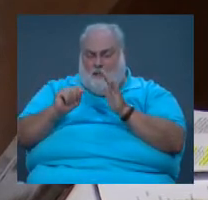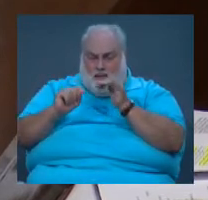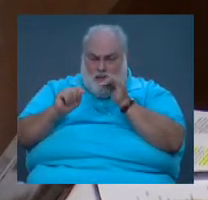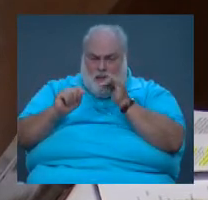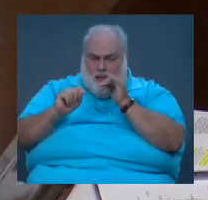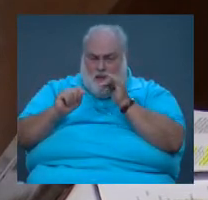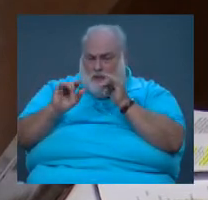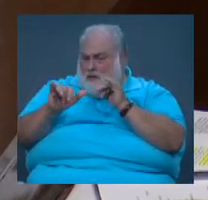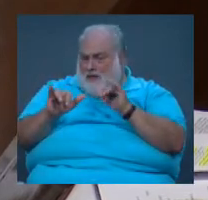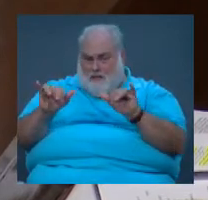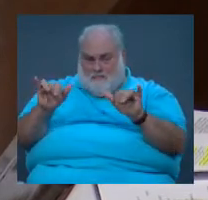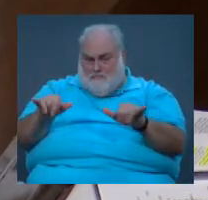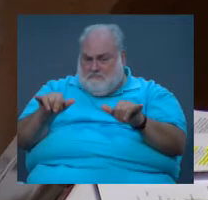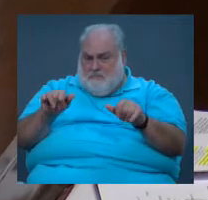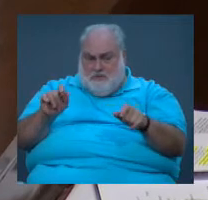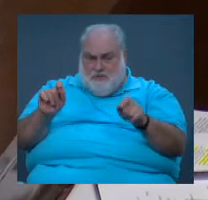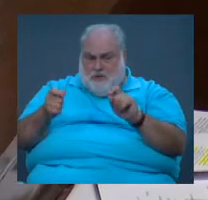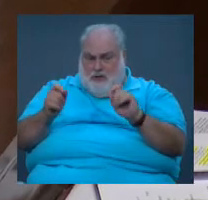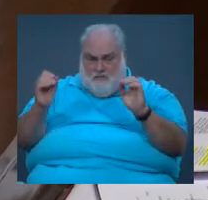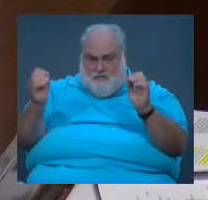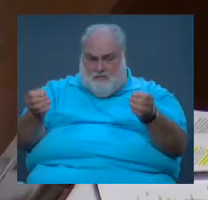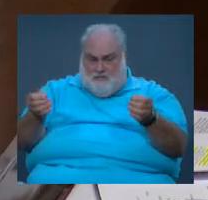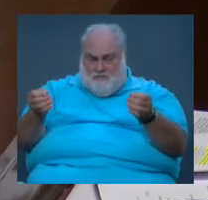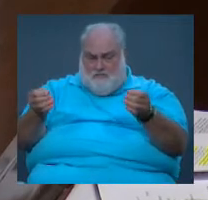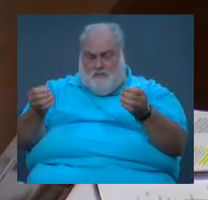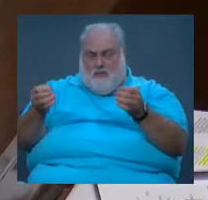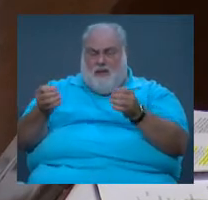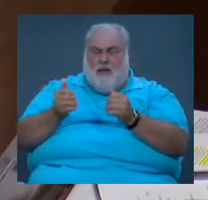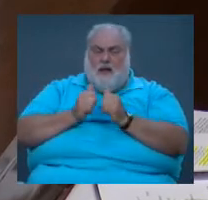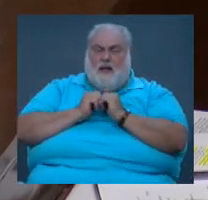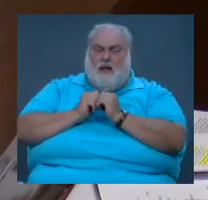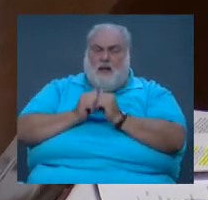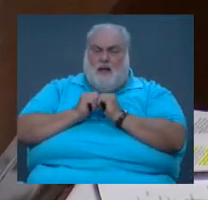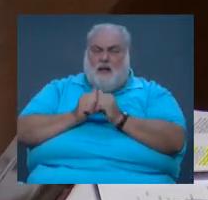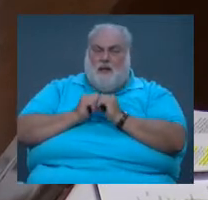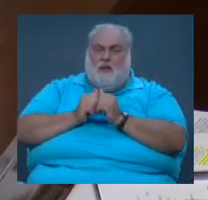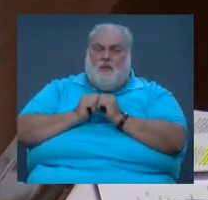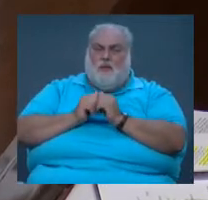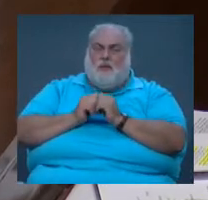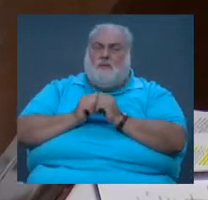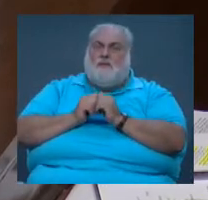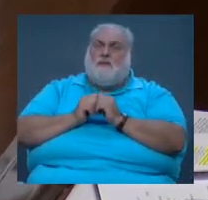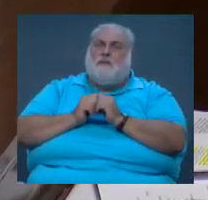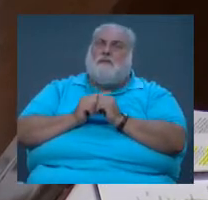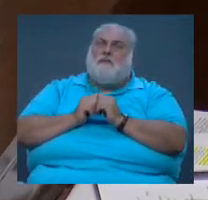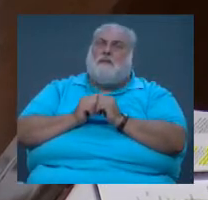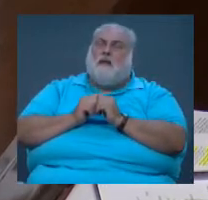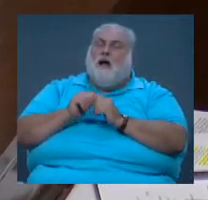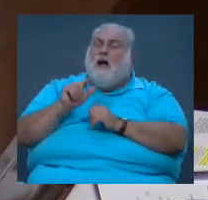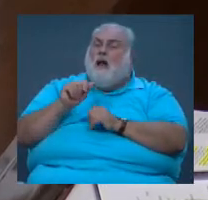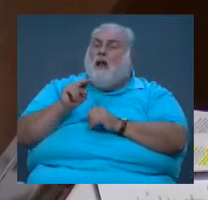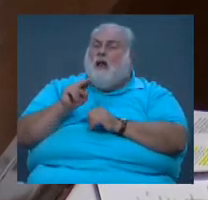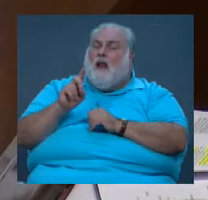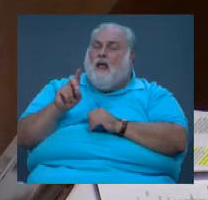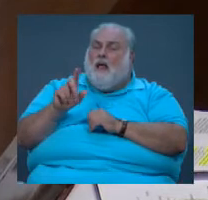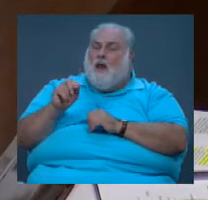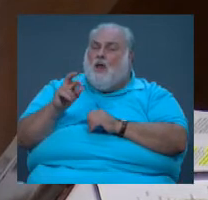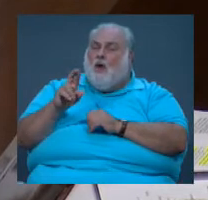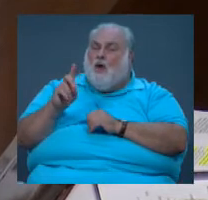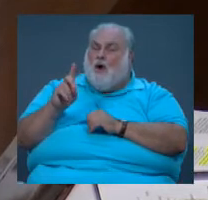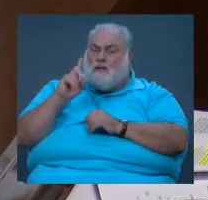So that hadn't changed. I will say that in terms of the issues of landlords